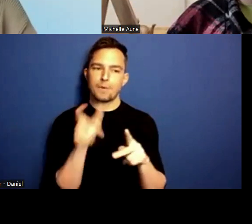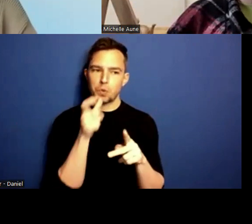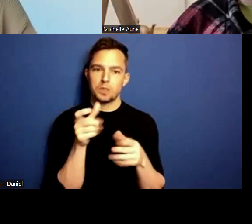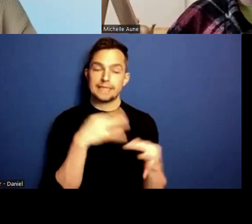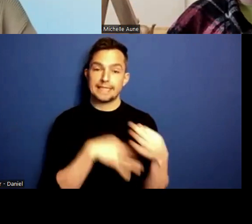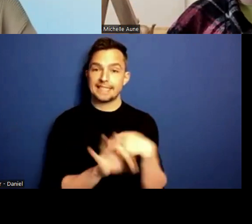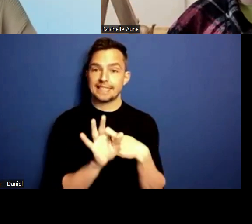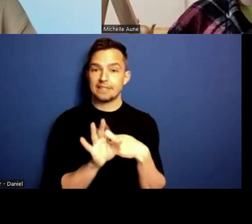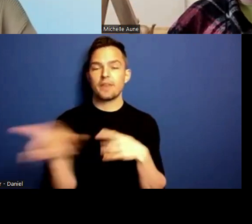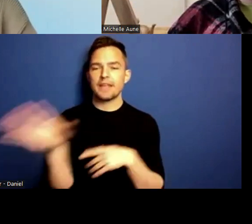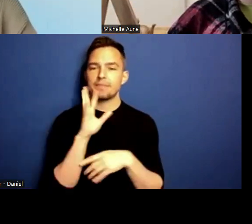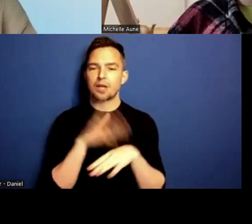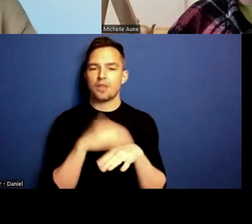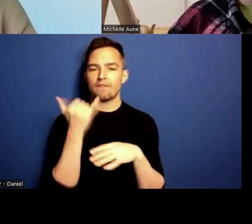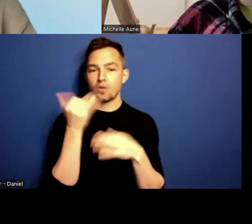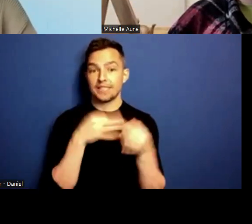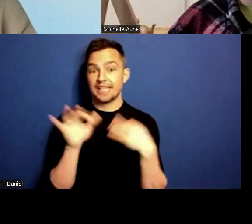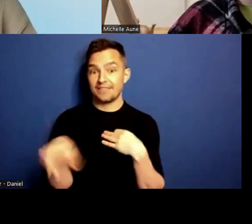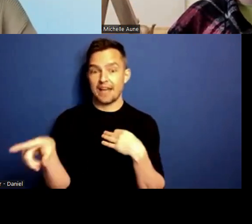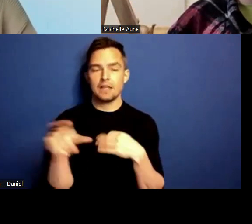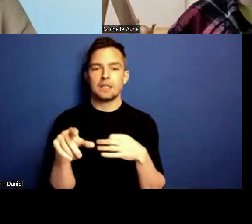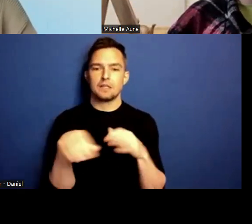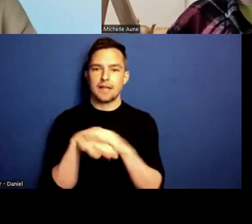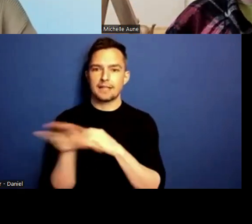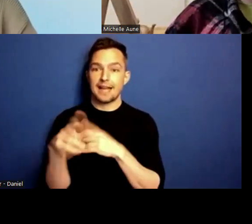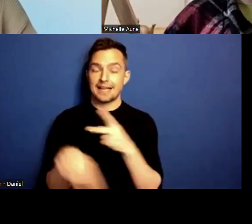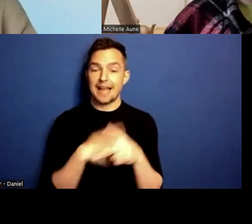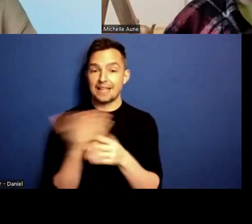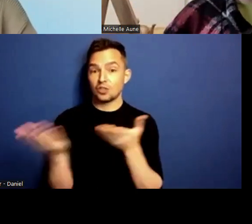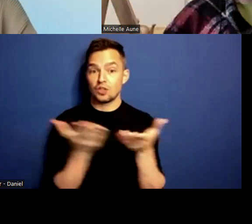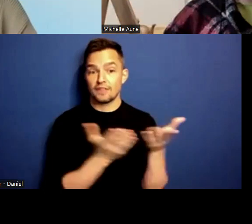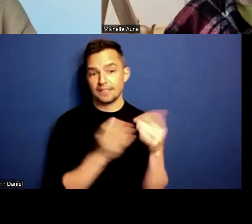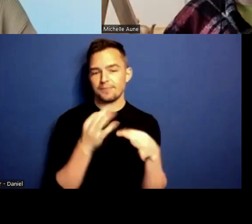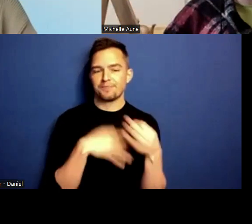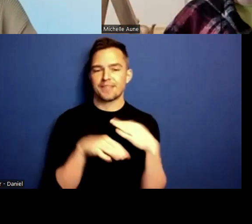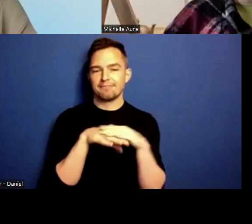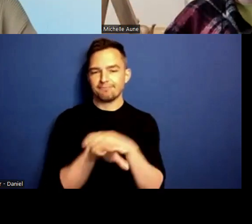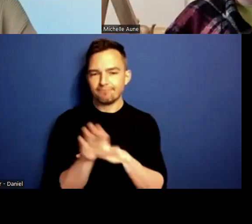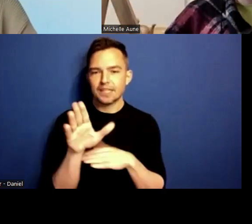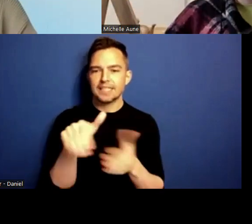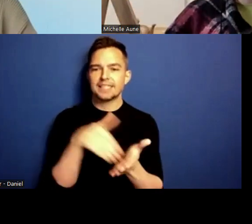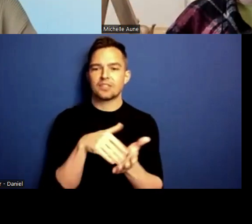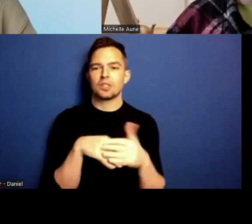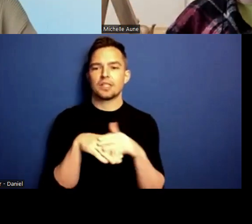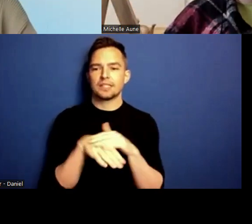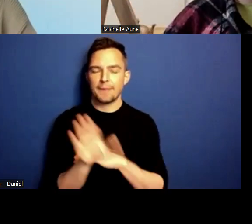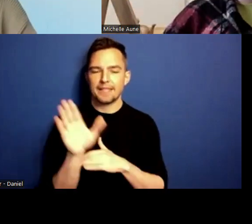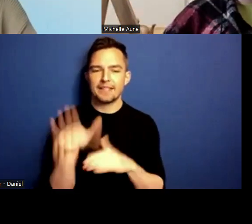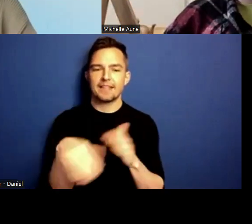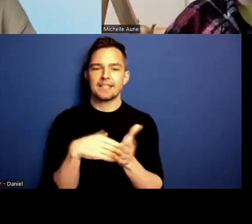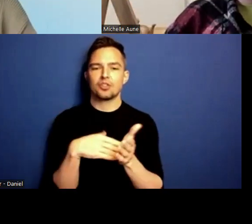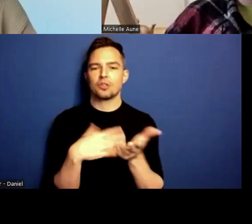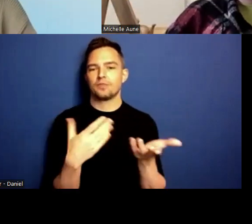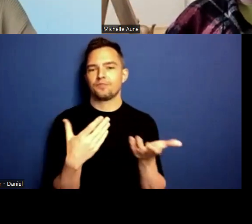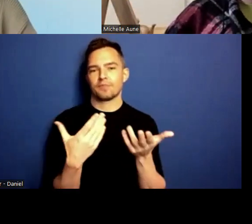rather speak on the phone and get that kind of service versus getting into a center, coming into the center